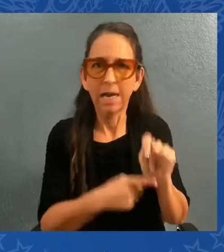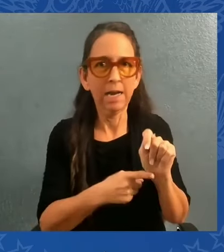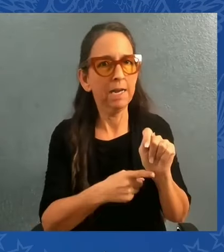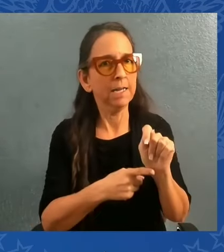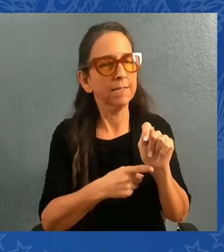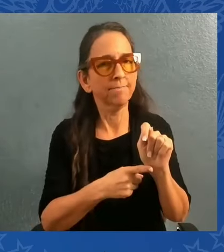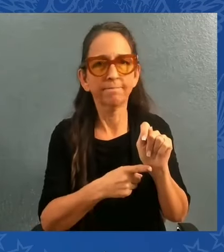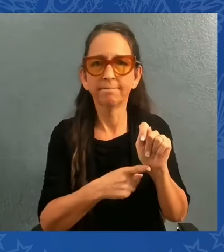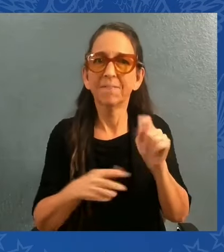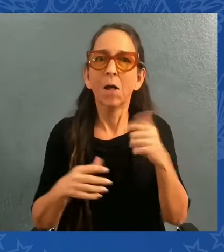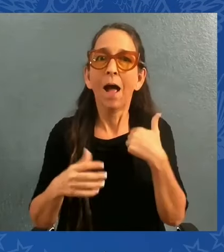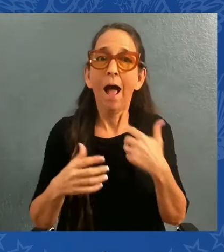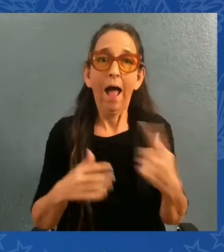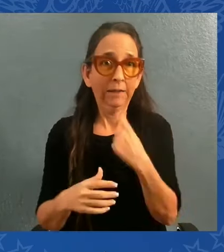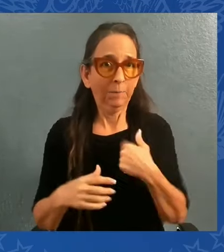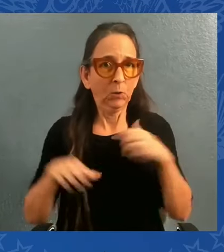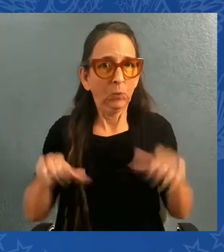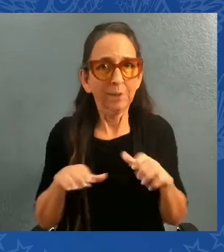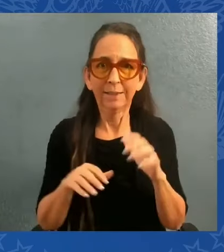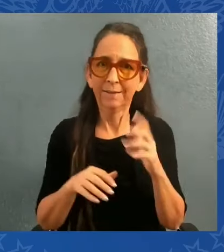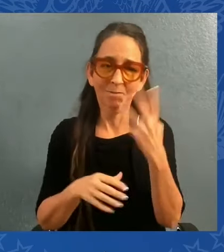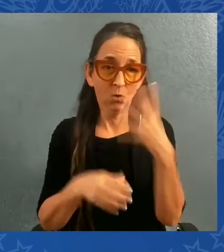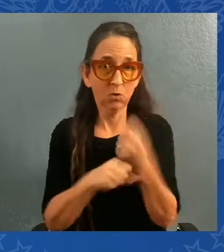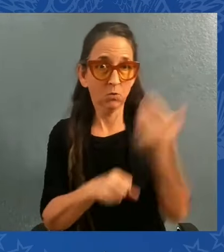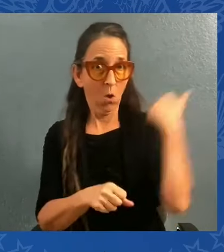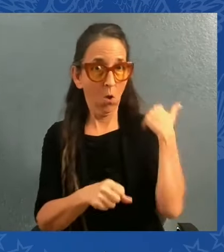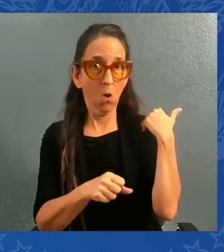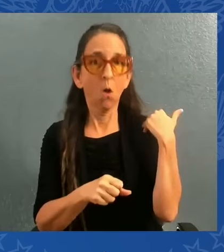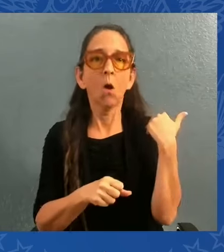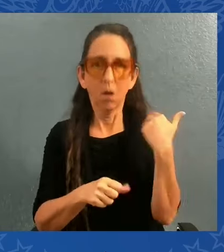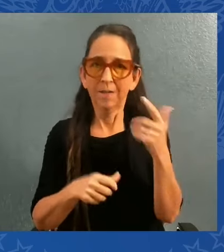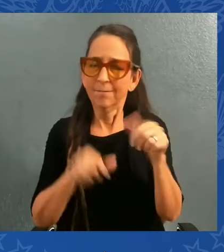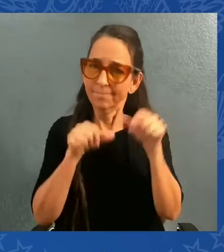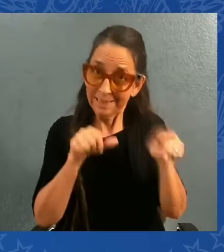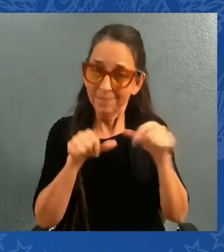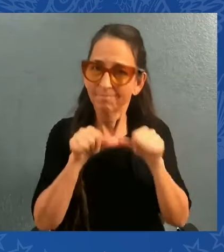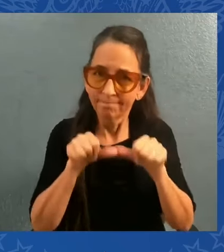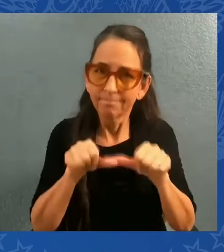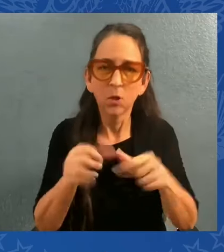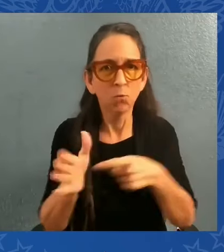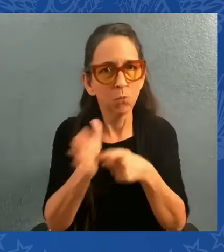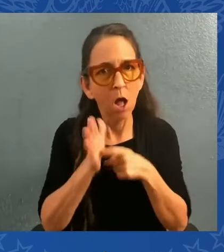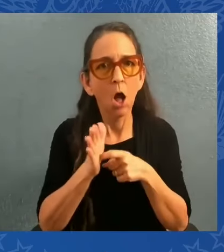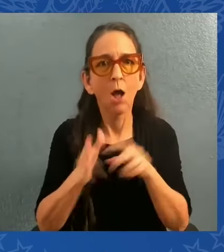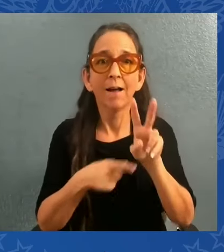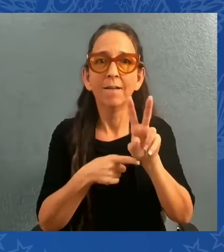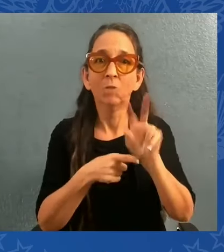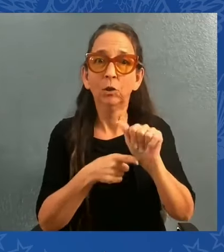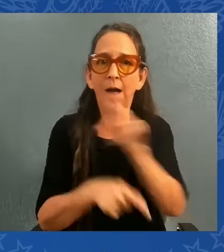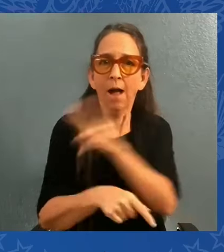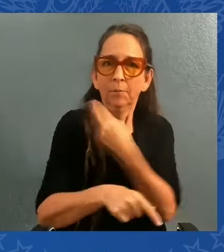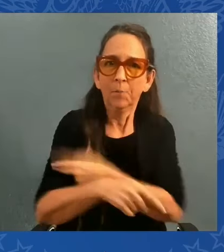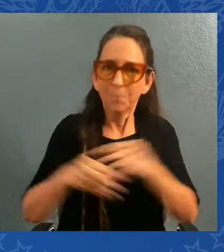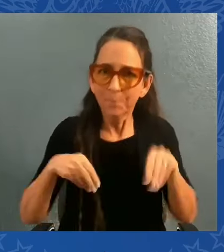ago. He has continuously demanded that VA deliver more care and more benefits to more vets